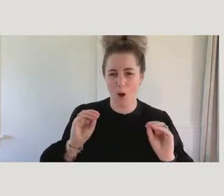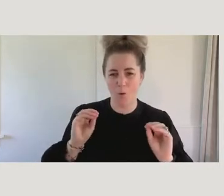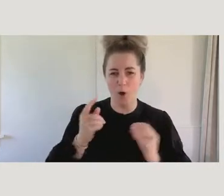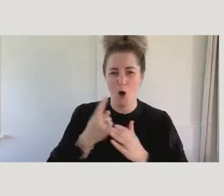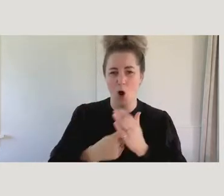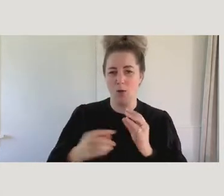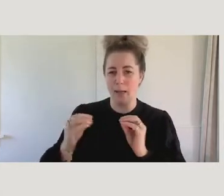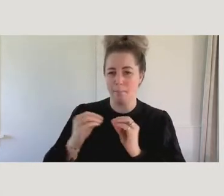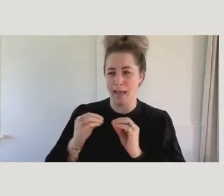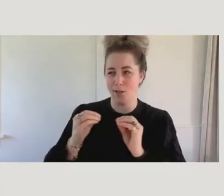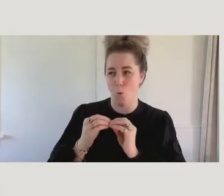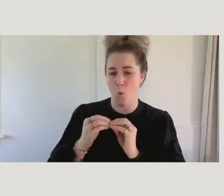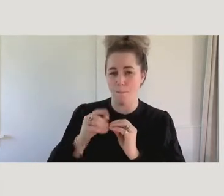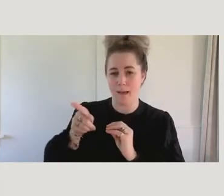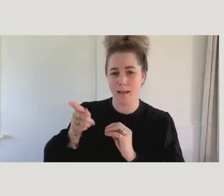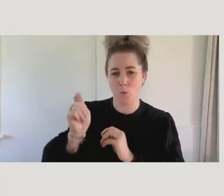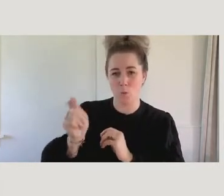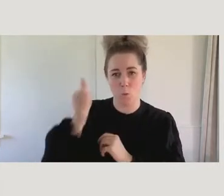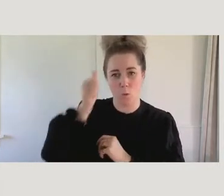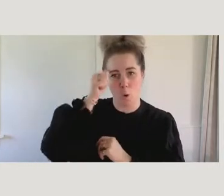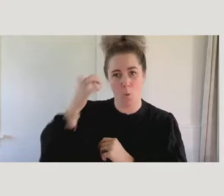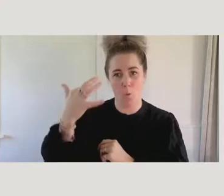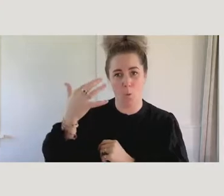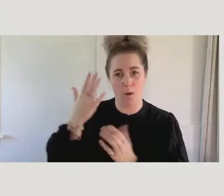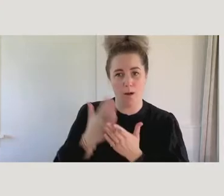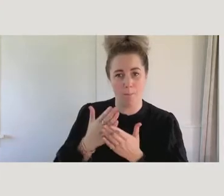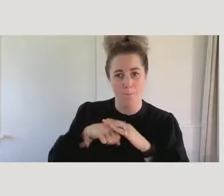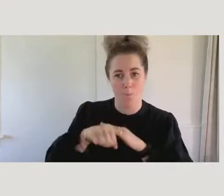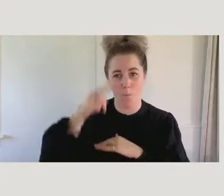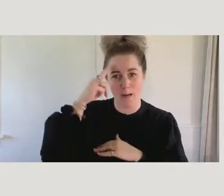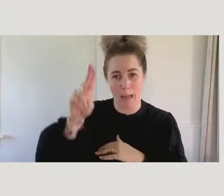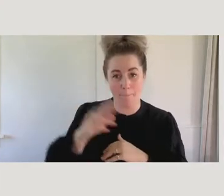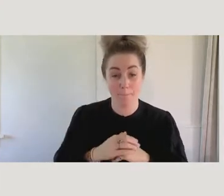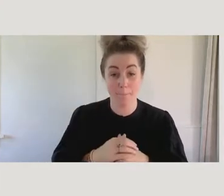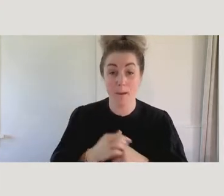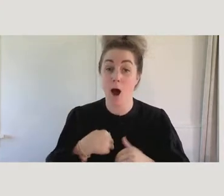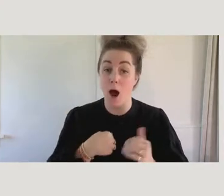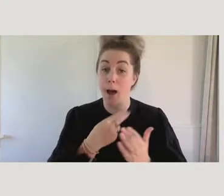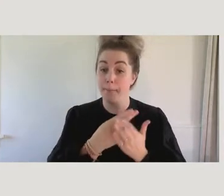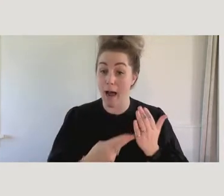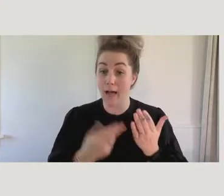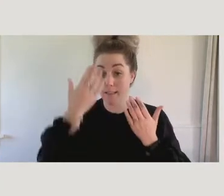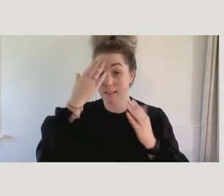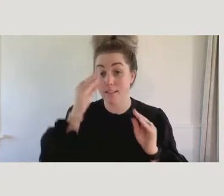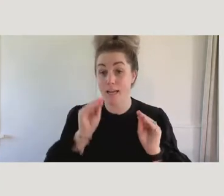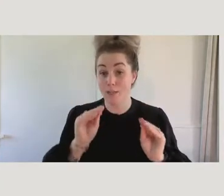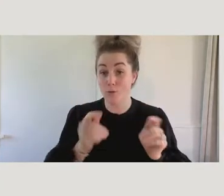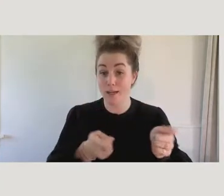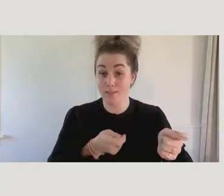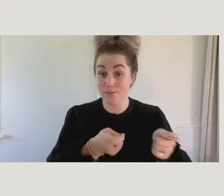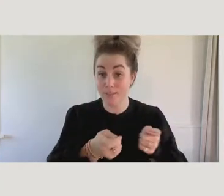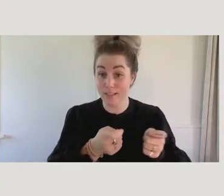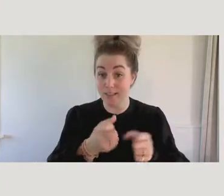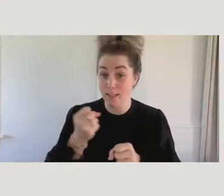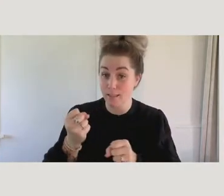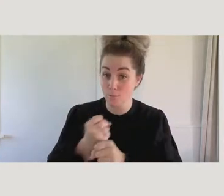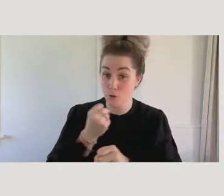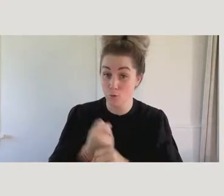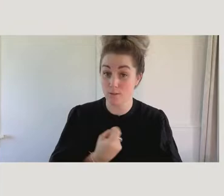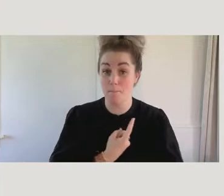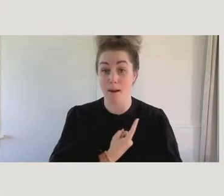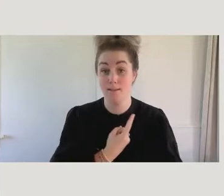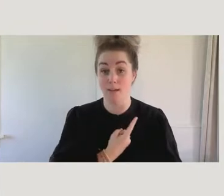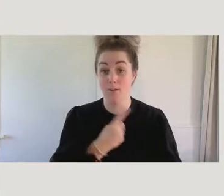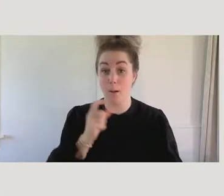ird know that I am an artist educator facilitator and producer but